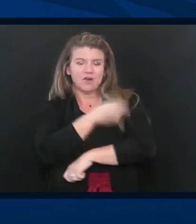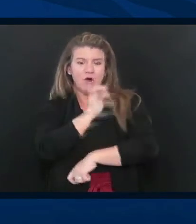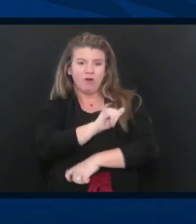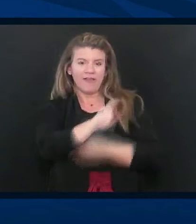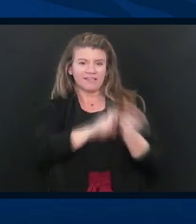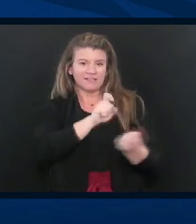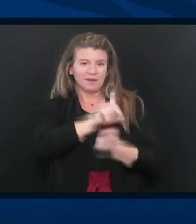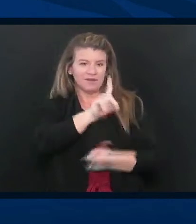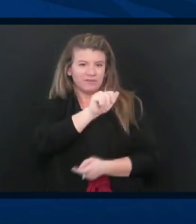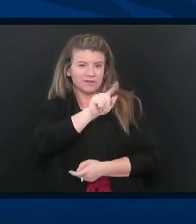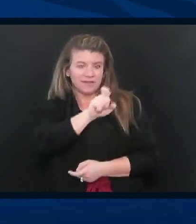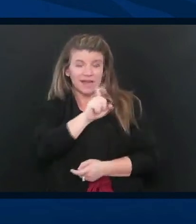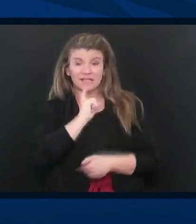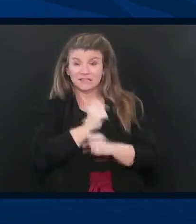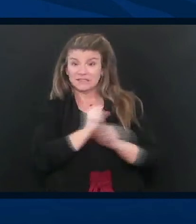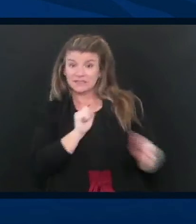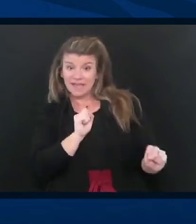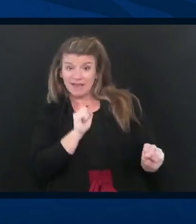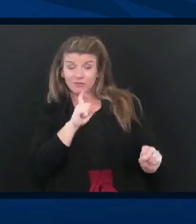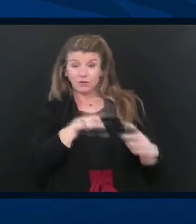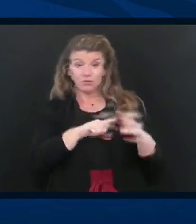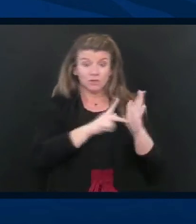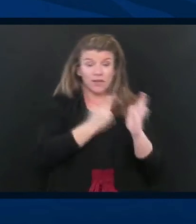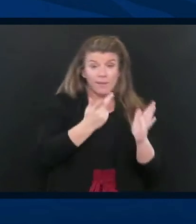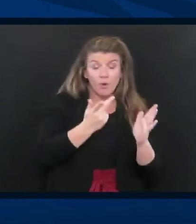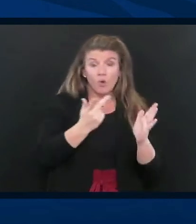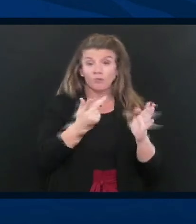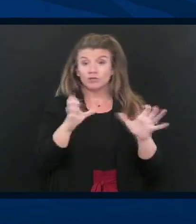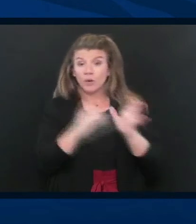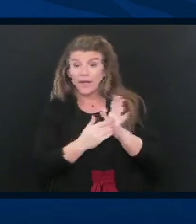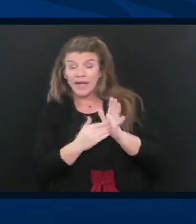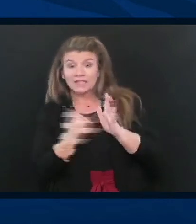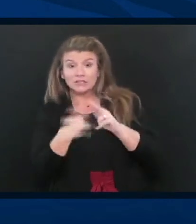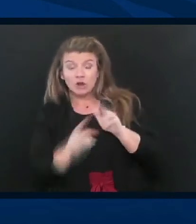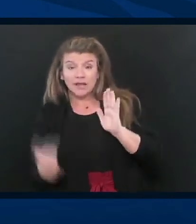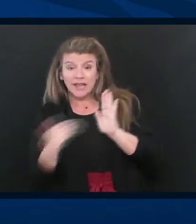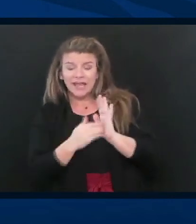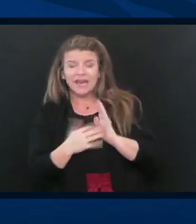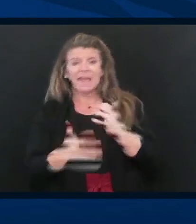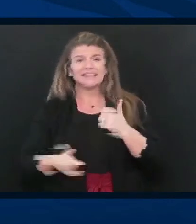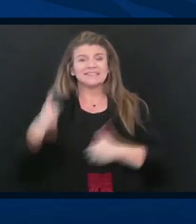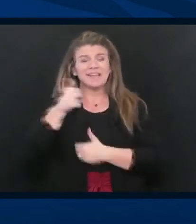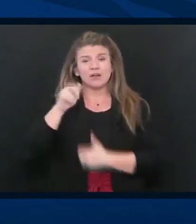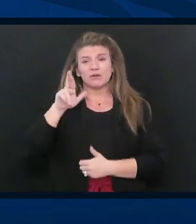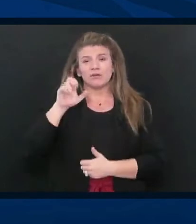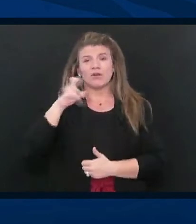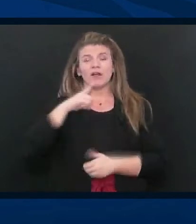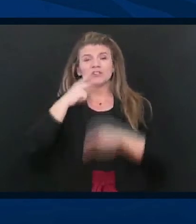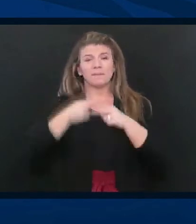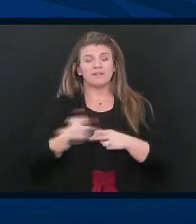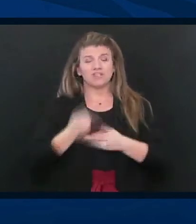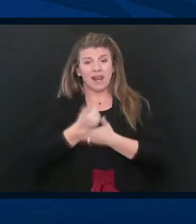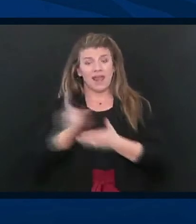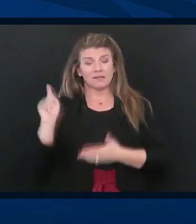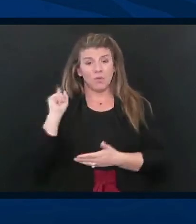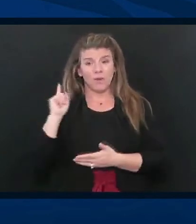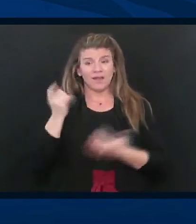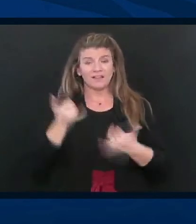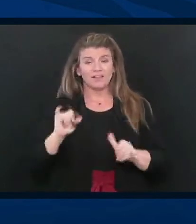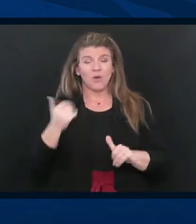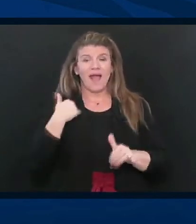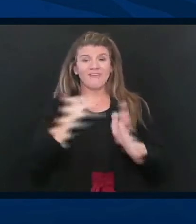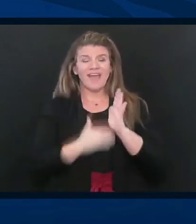long is it safe for? Do they need to double vaccinate? And then Secretary Crouch mentioned last week there were still